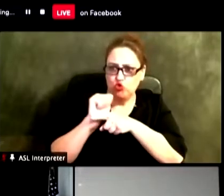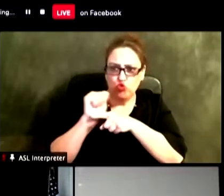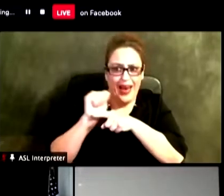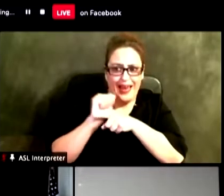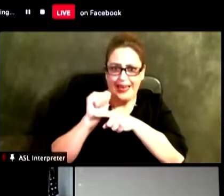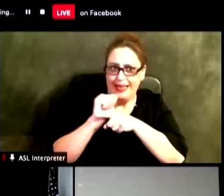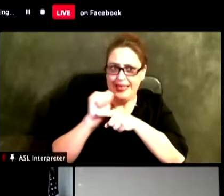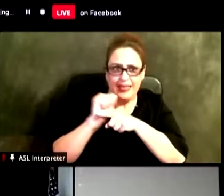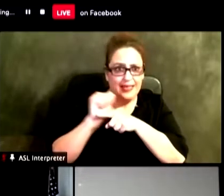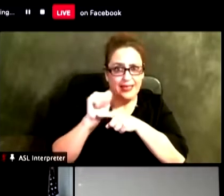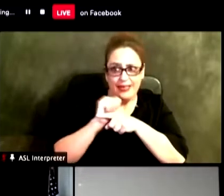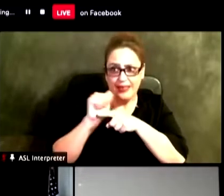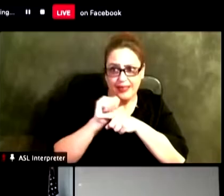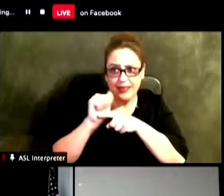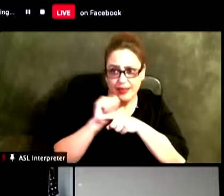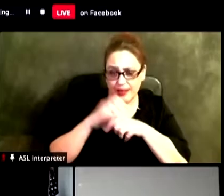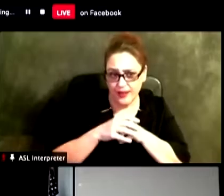in the